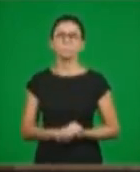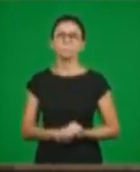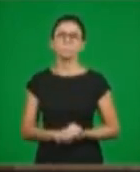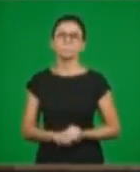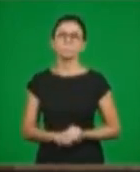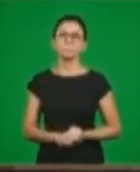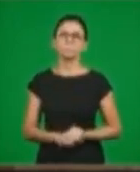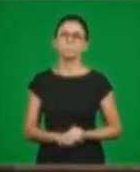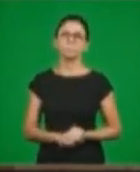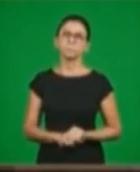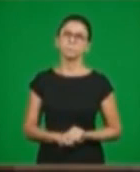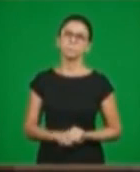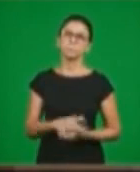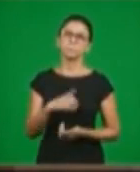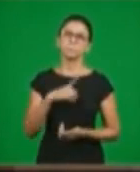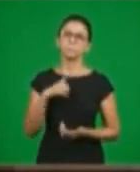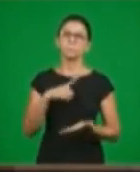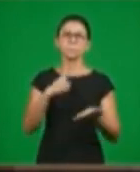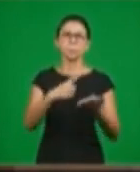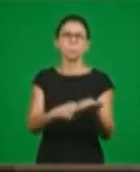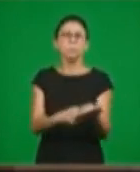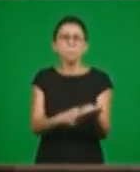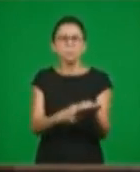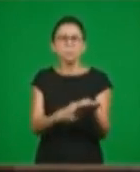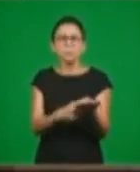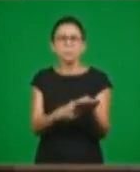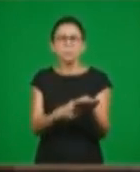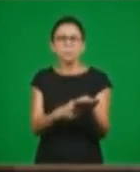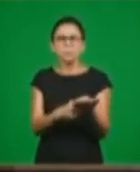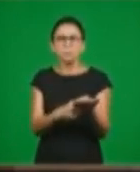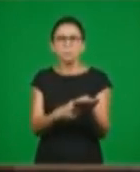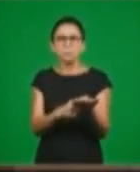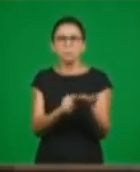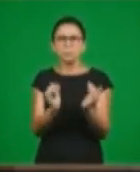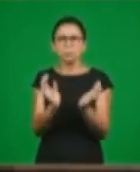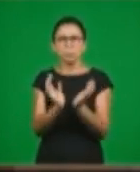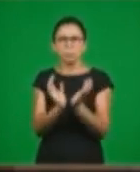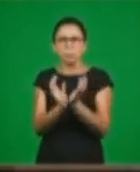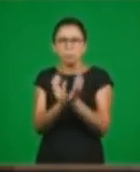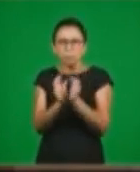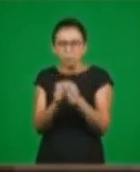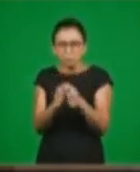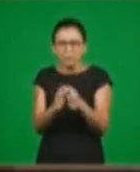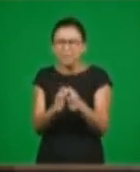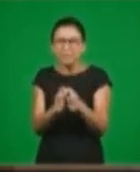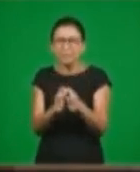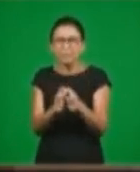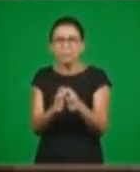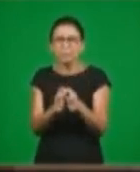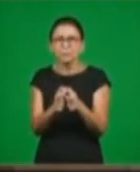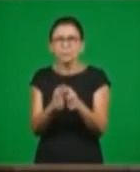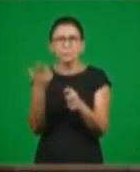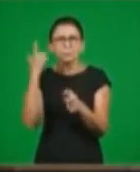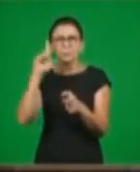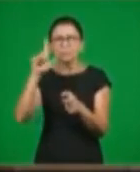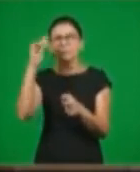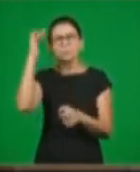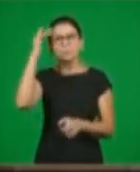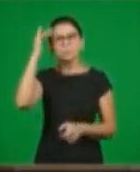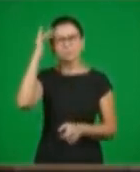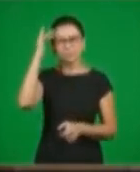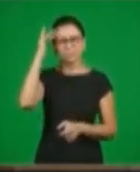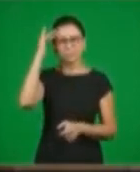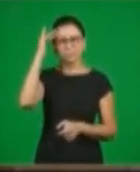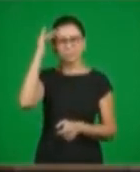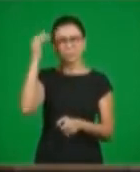We saw in the beginning that just a few understand, just a few didn't reach.